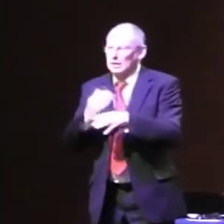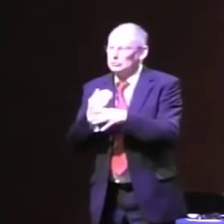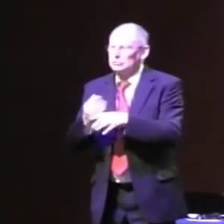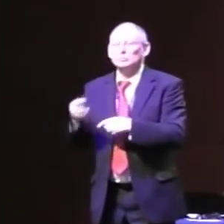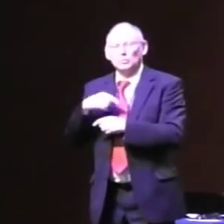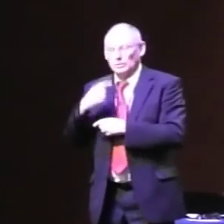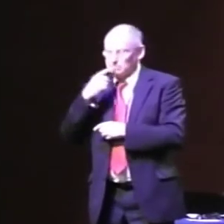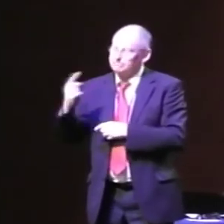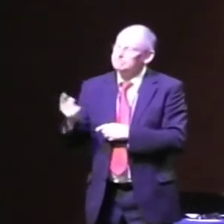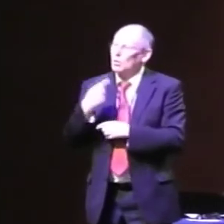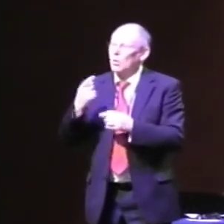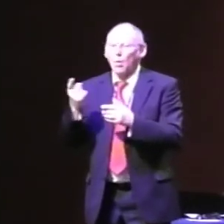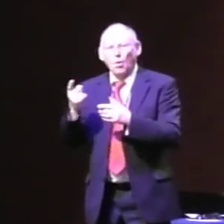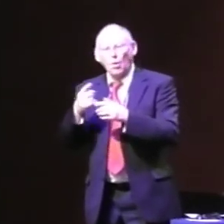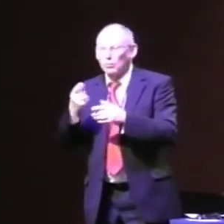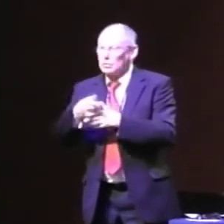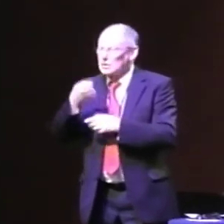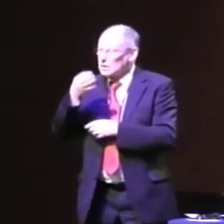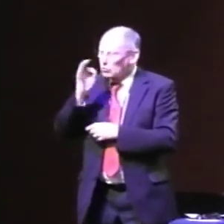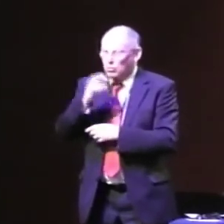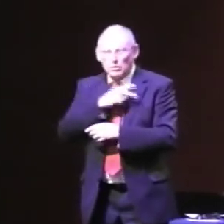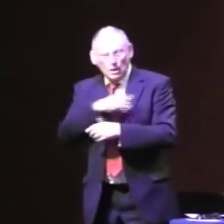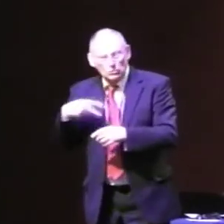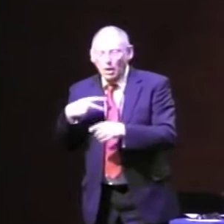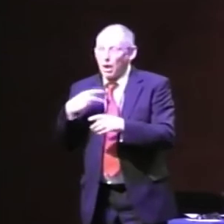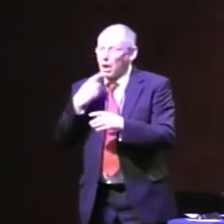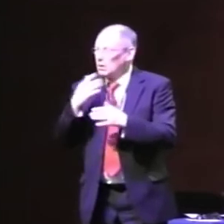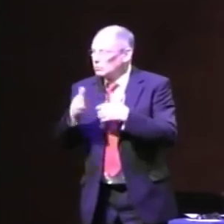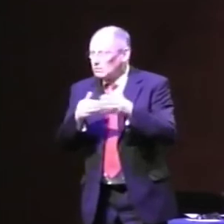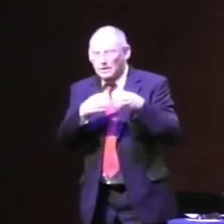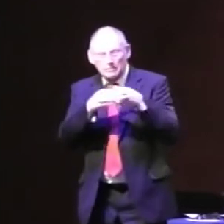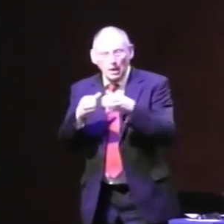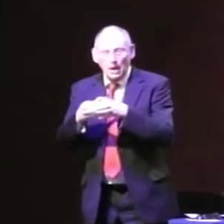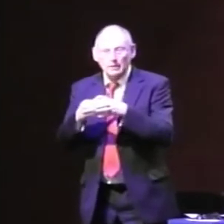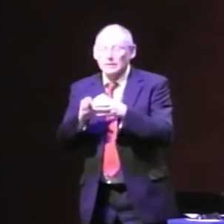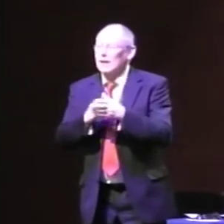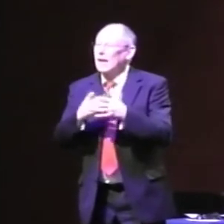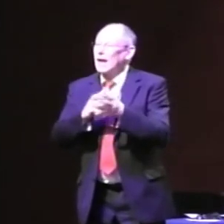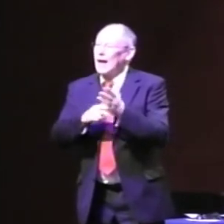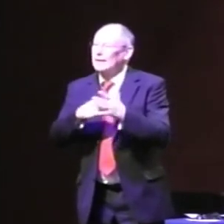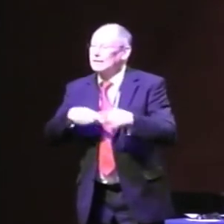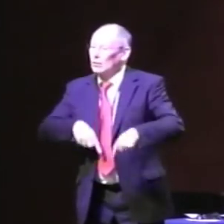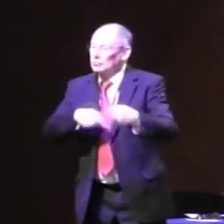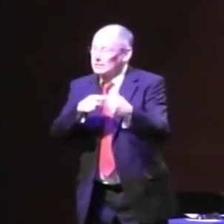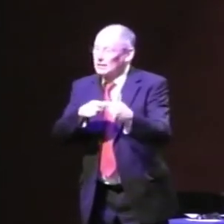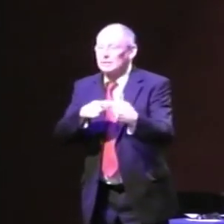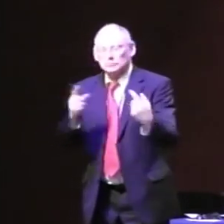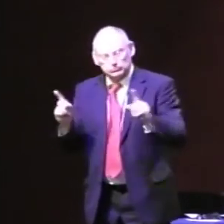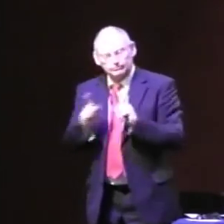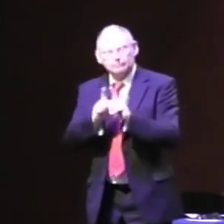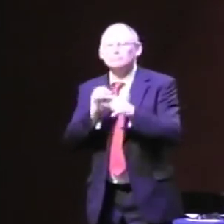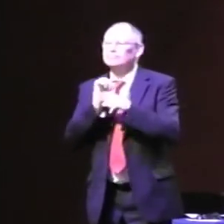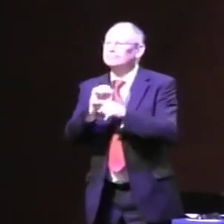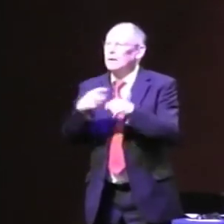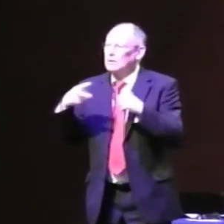calling on all councils, all councillors, no matter what party. If you're anti-austerity, stand up, stand together and resist the cuts.